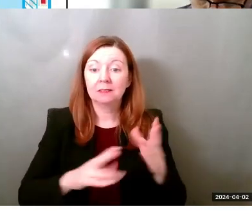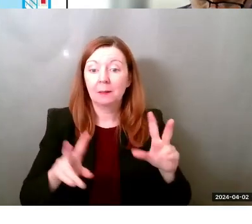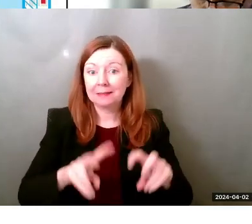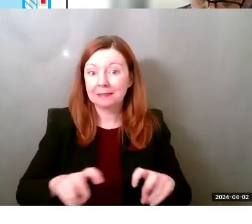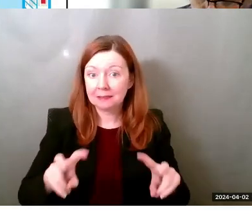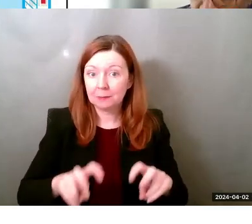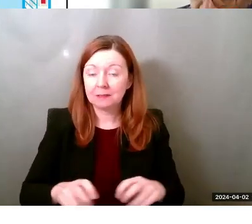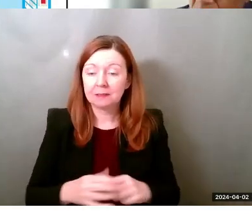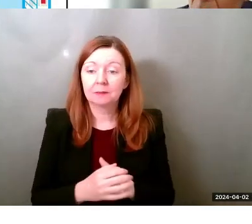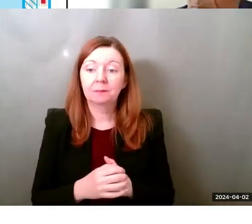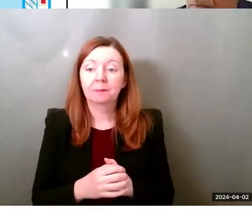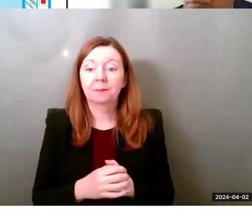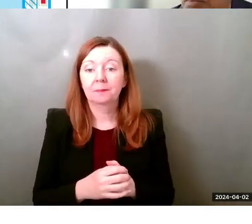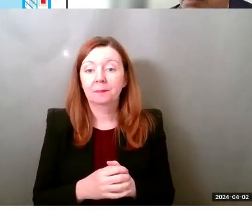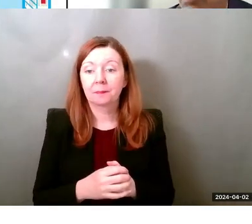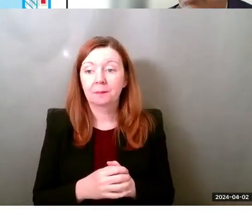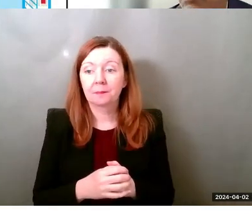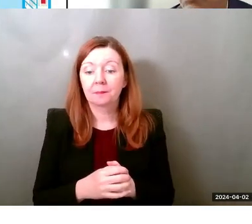assessments